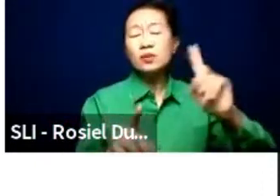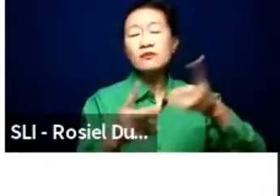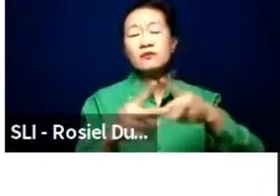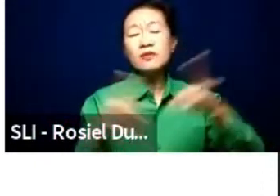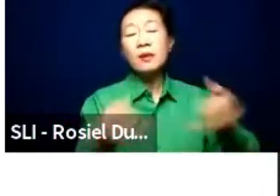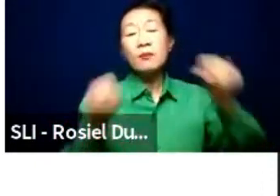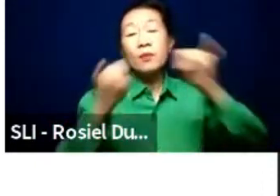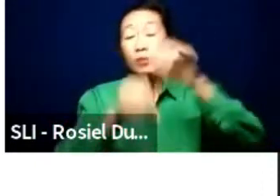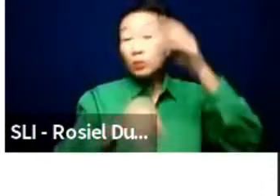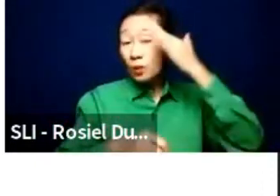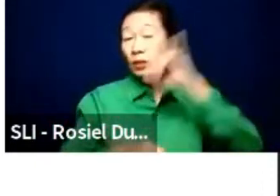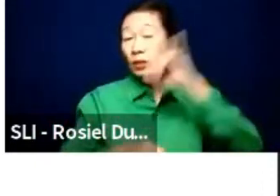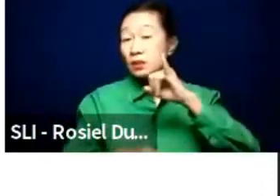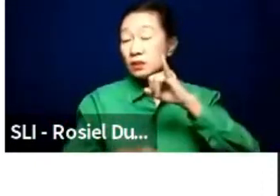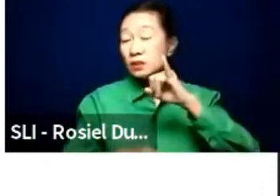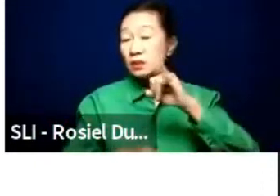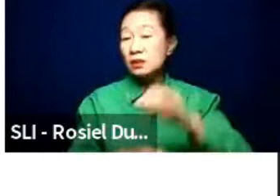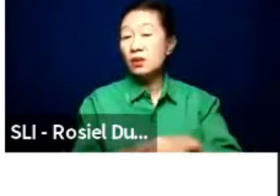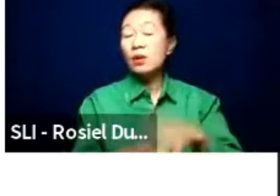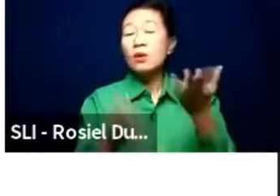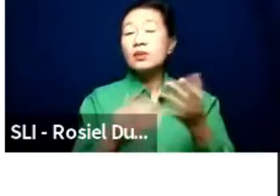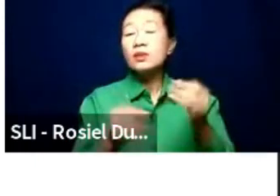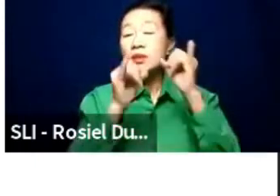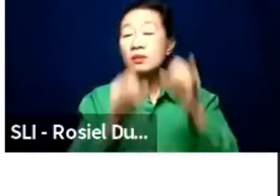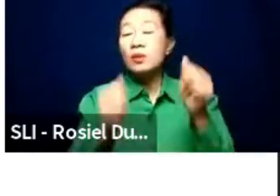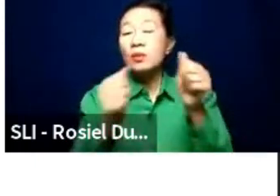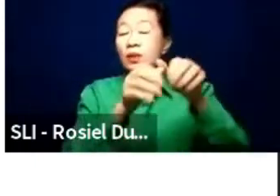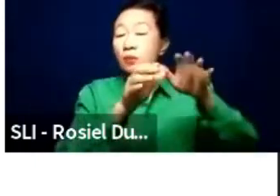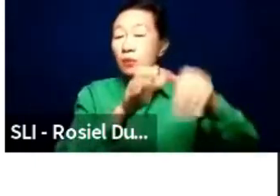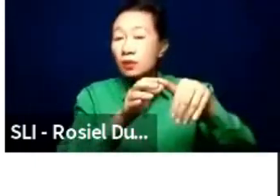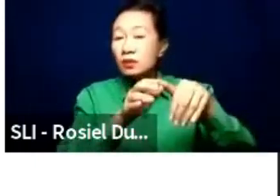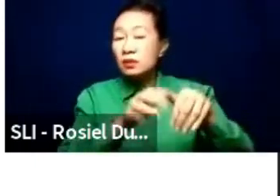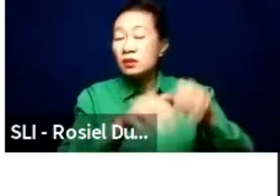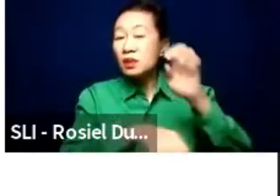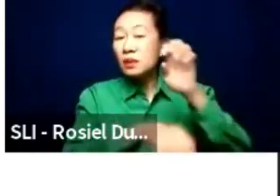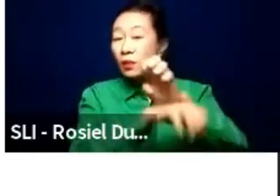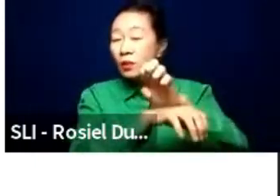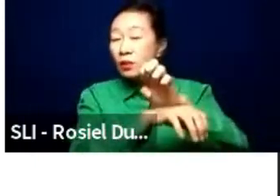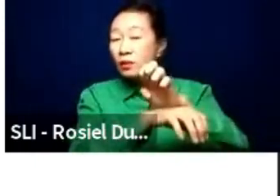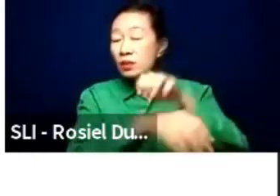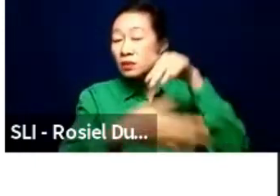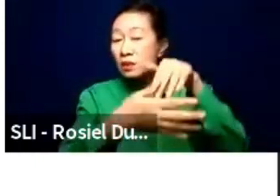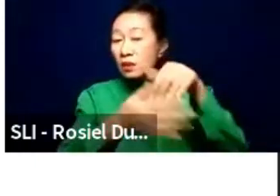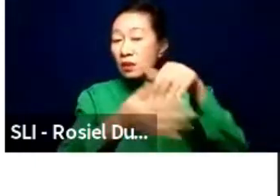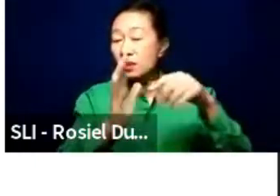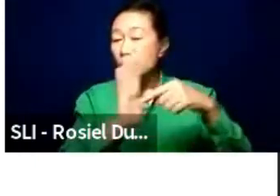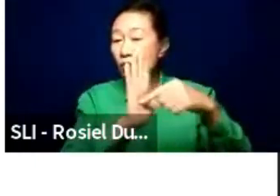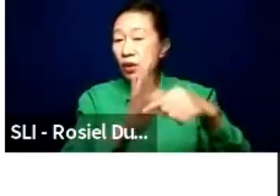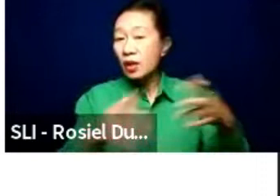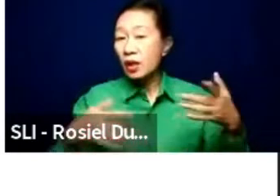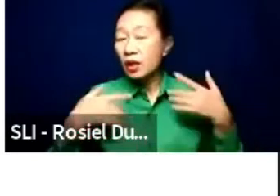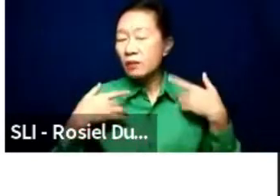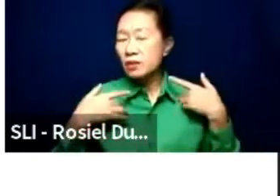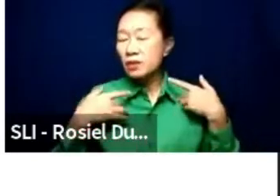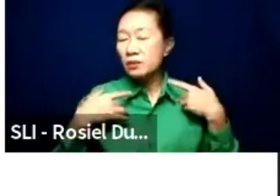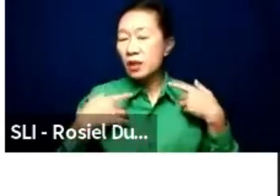important to know is that when an individual with disability is employed studies show that they have a higher quality of